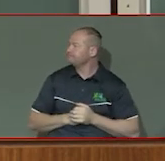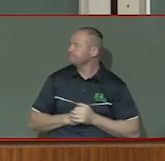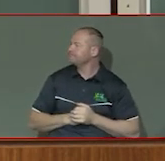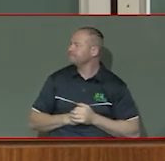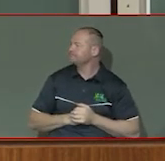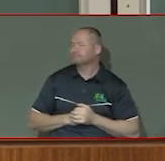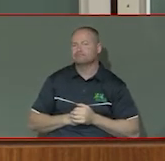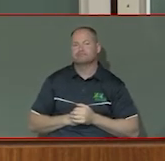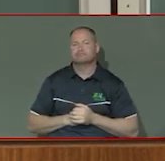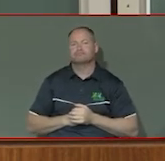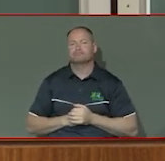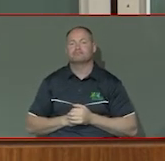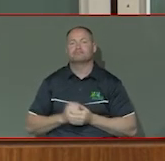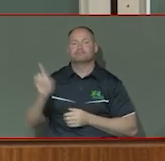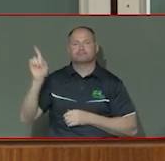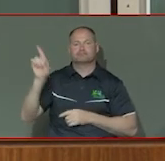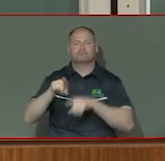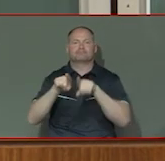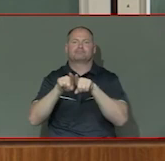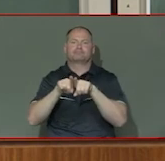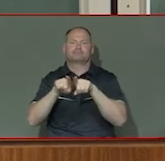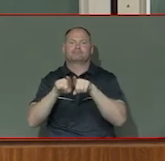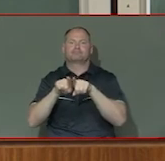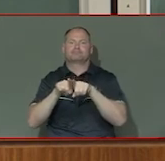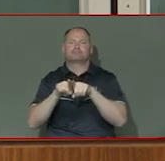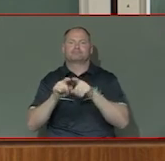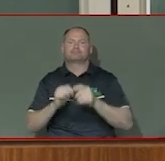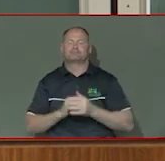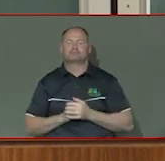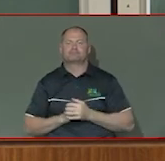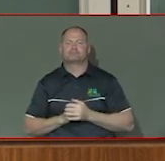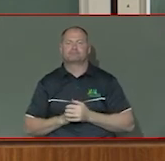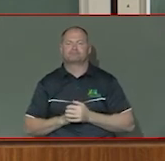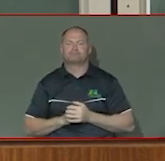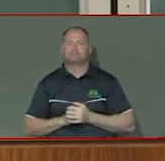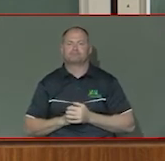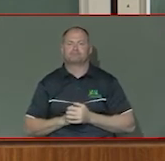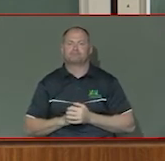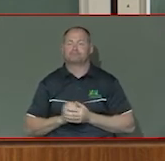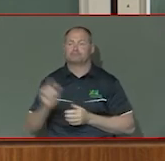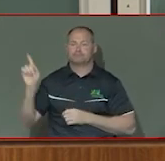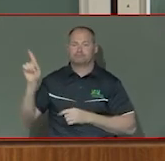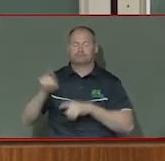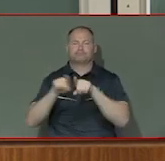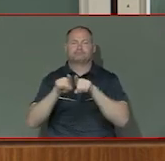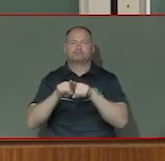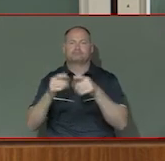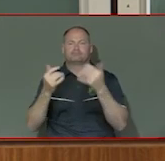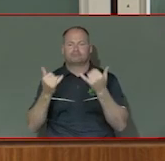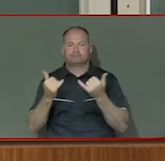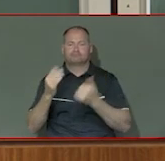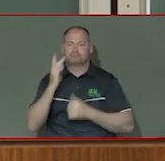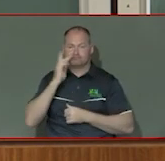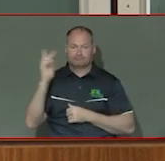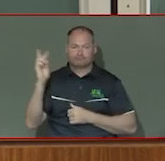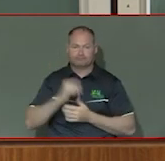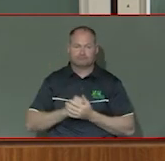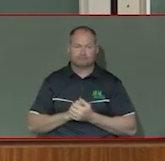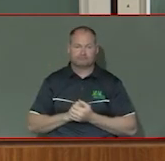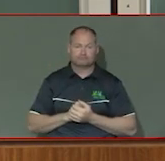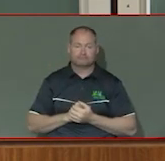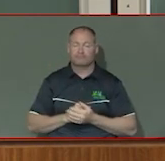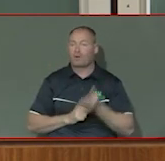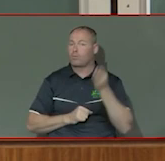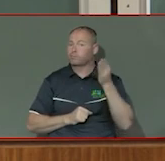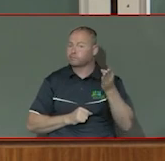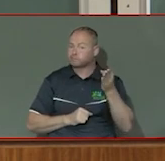The same with this. I'm going to lift it now. The same with this. It is an acute angle. Acute angle is not